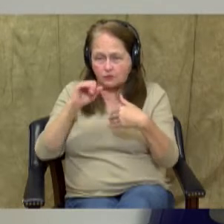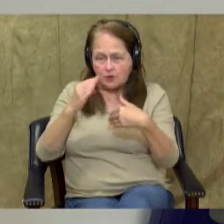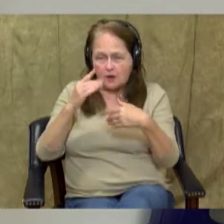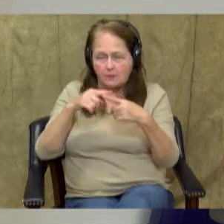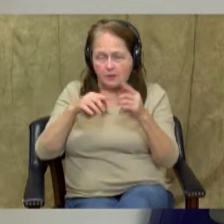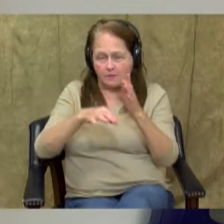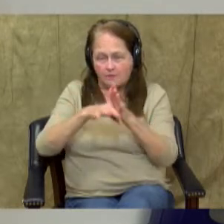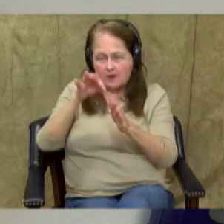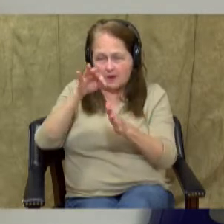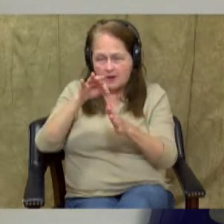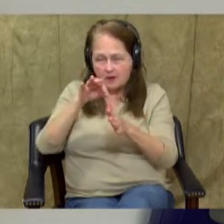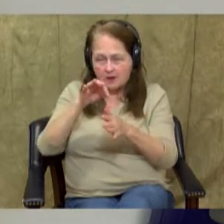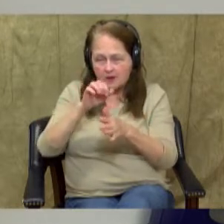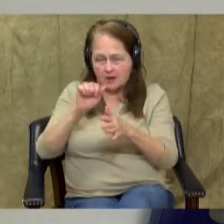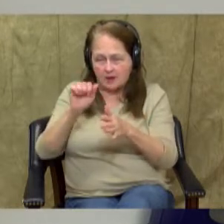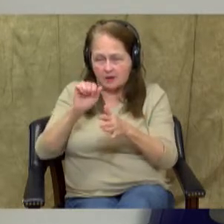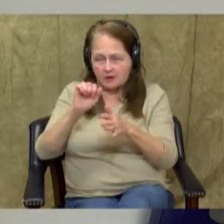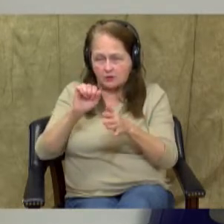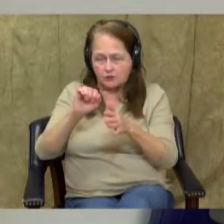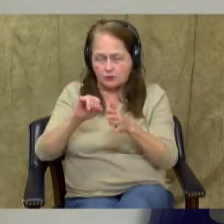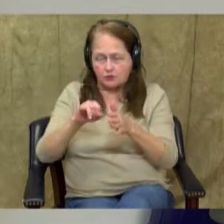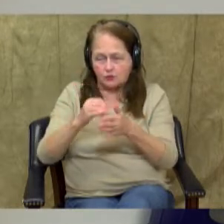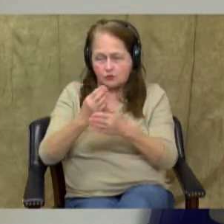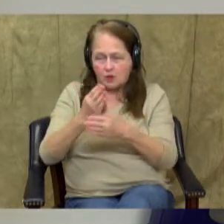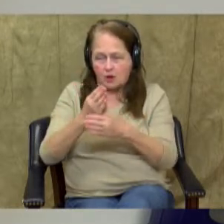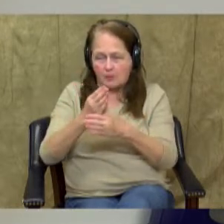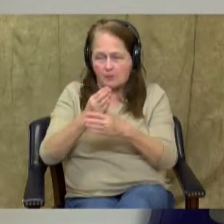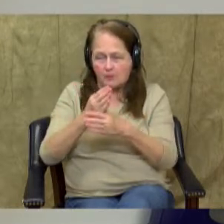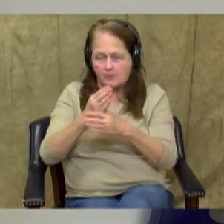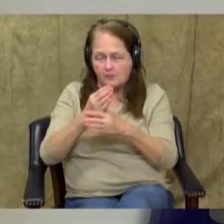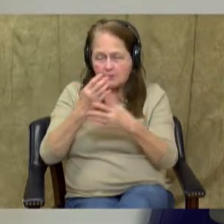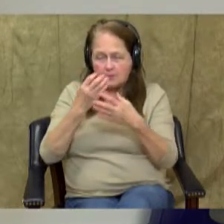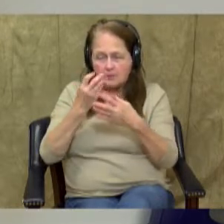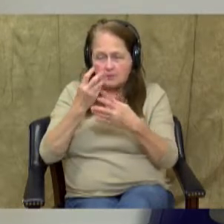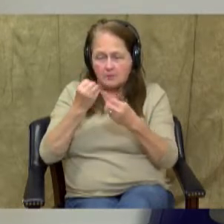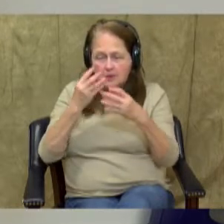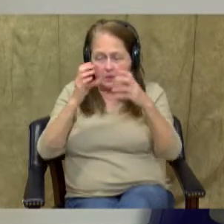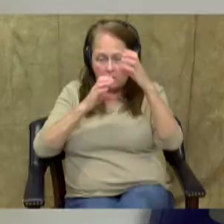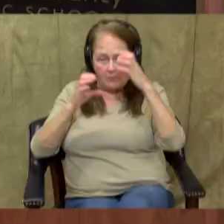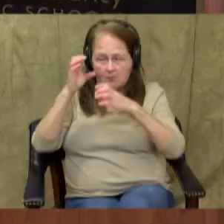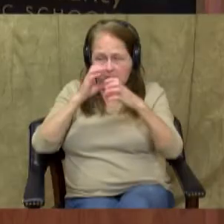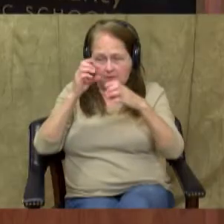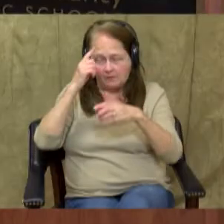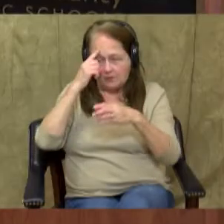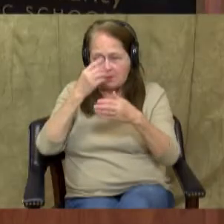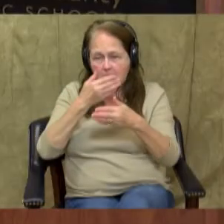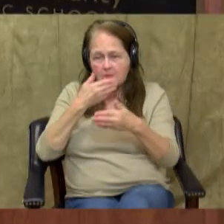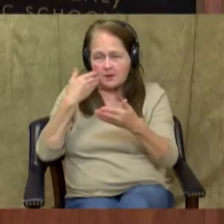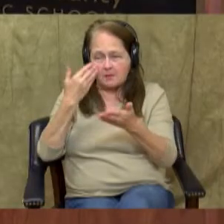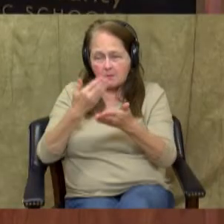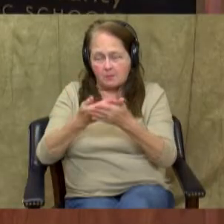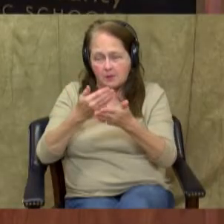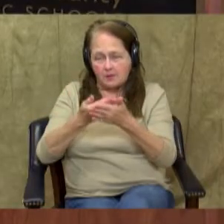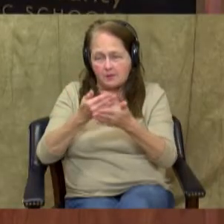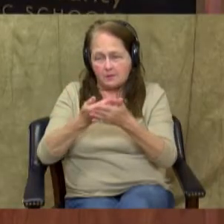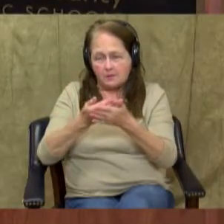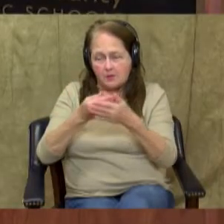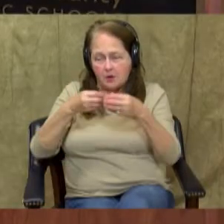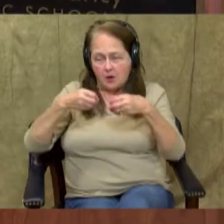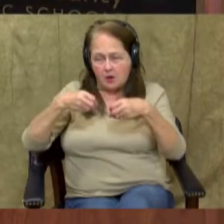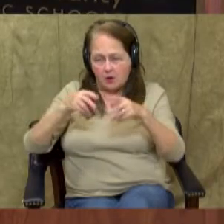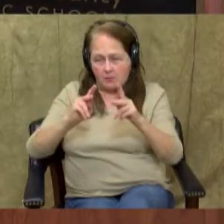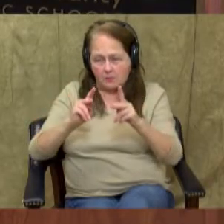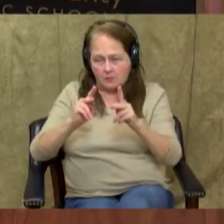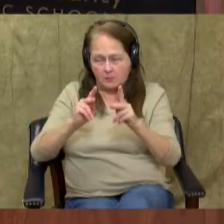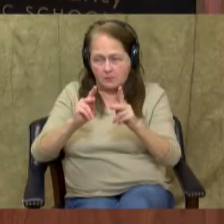a job. So those push-pull factors, many seek urban areas because of better economic opportunities.